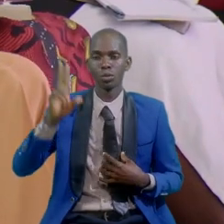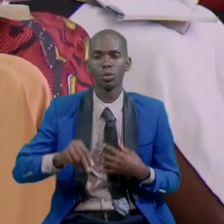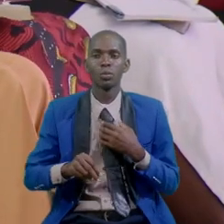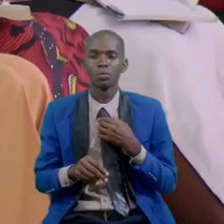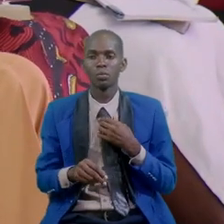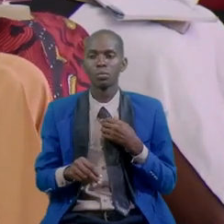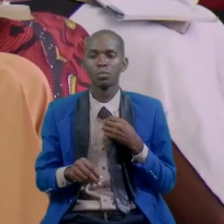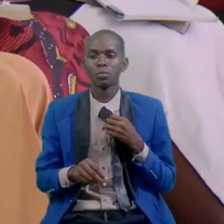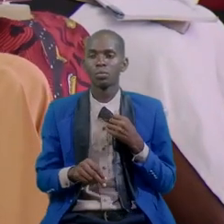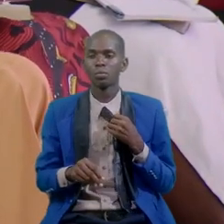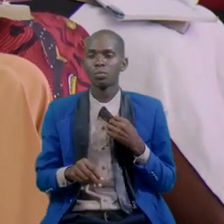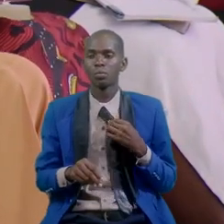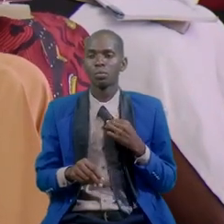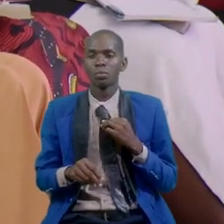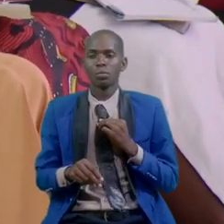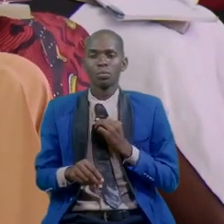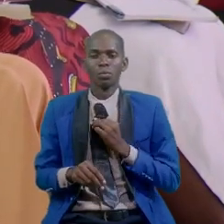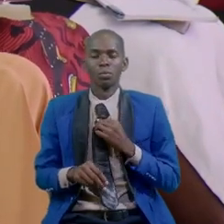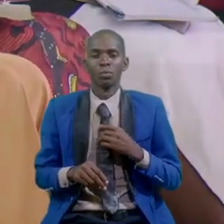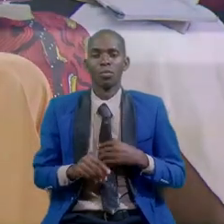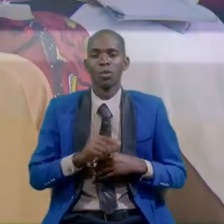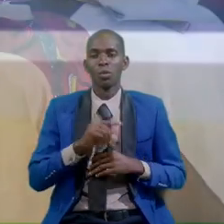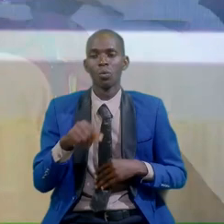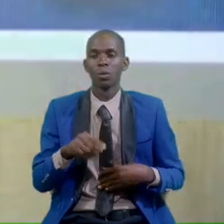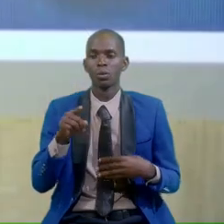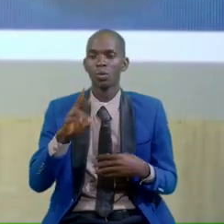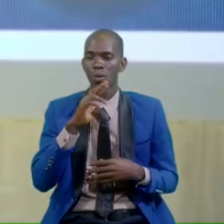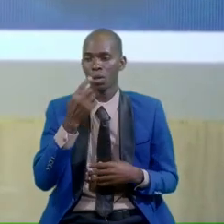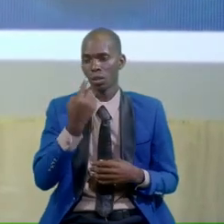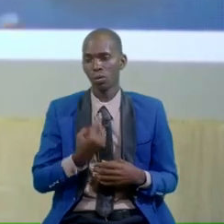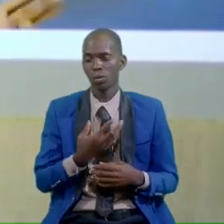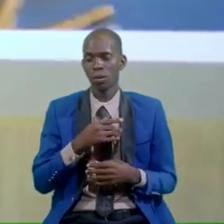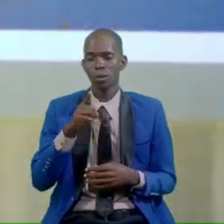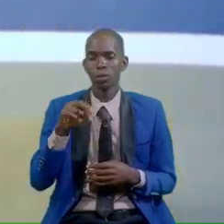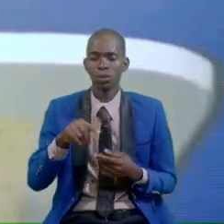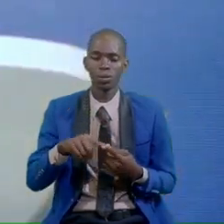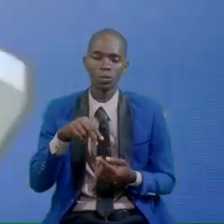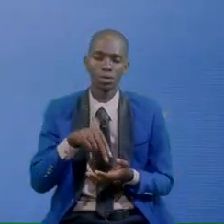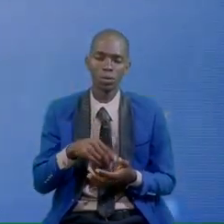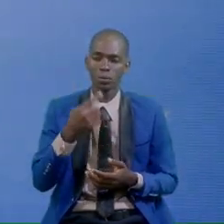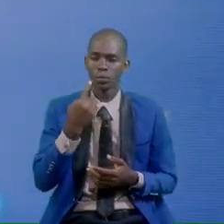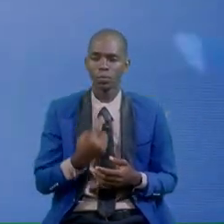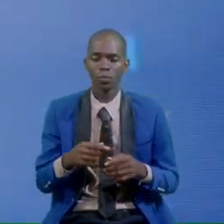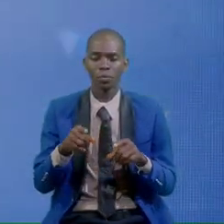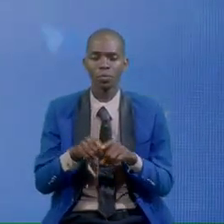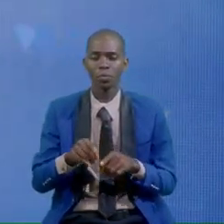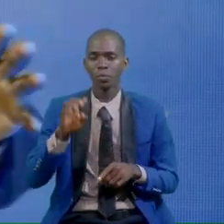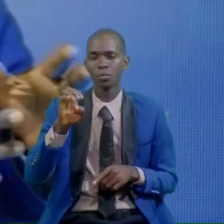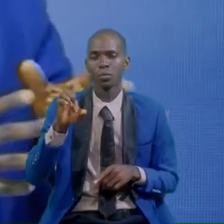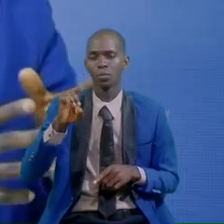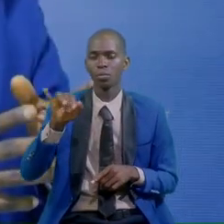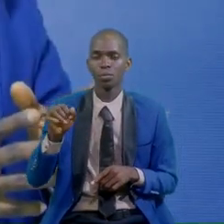When you are alone, and when you have to stand alone, like Elijah, you